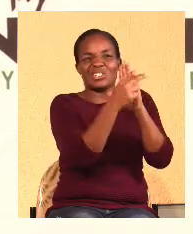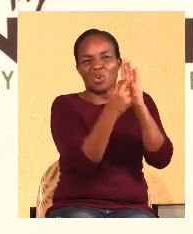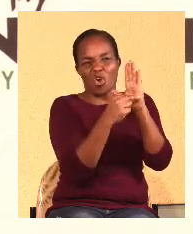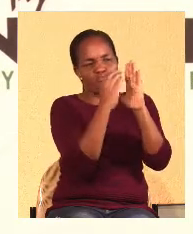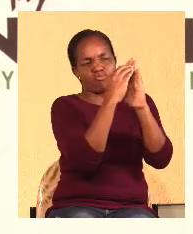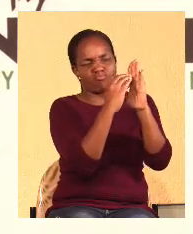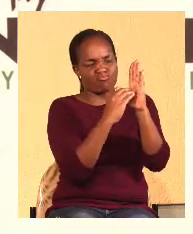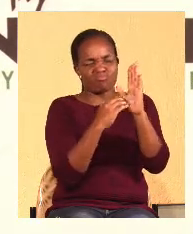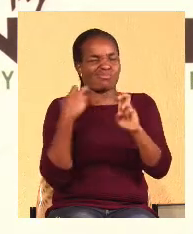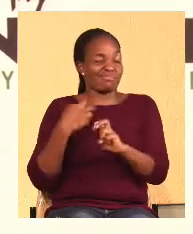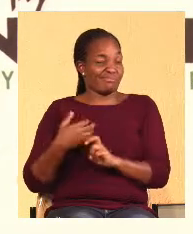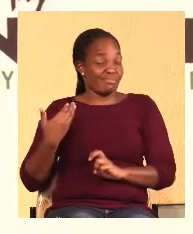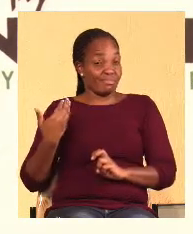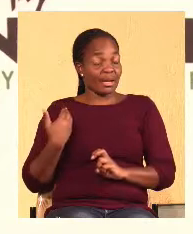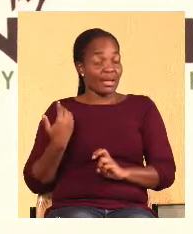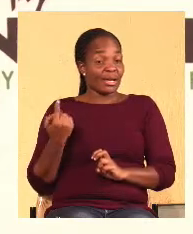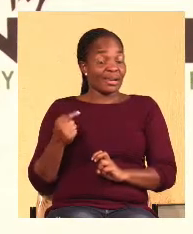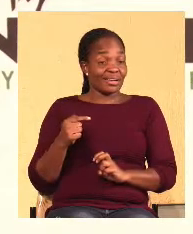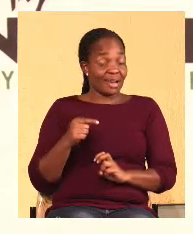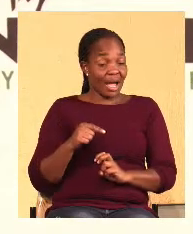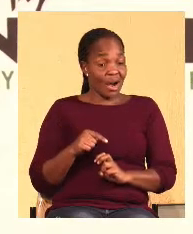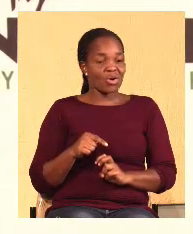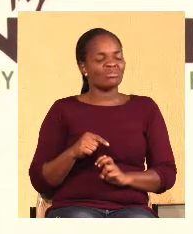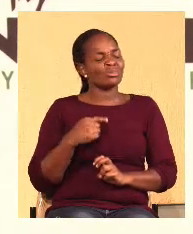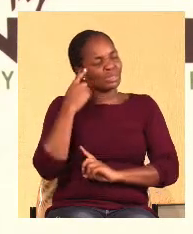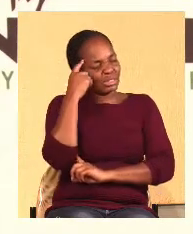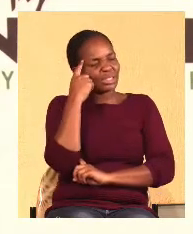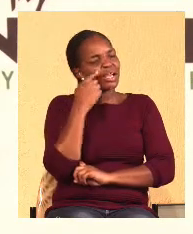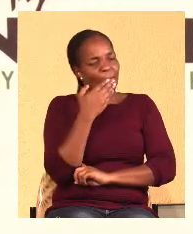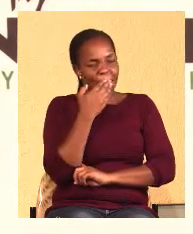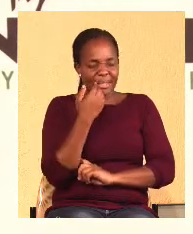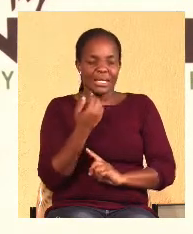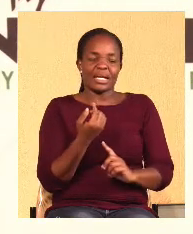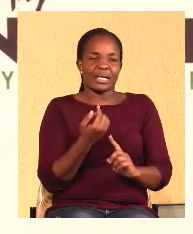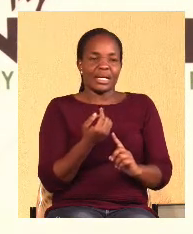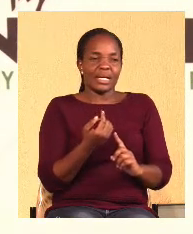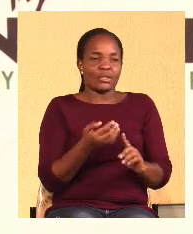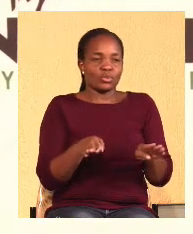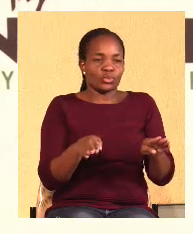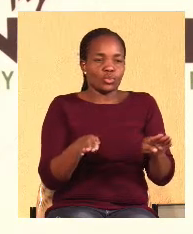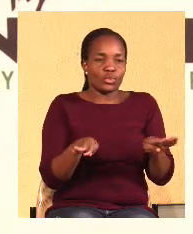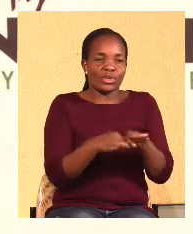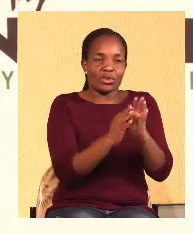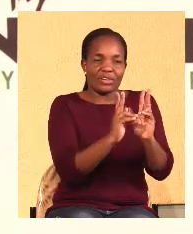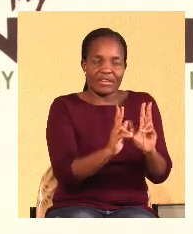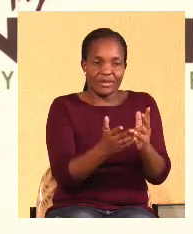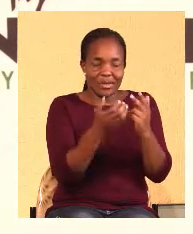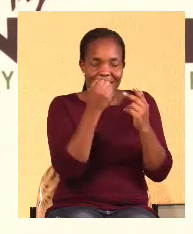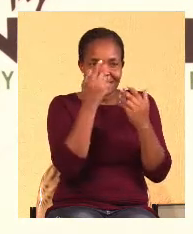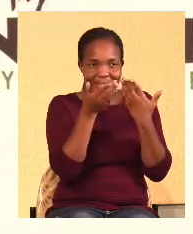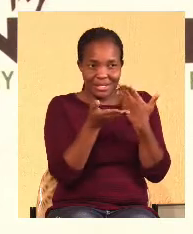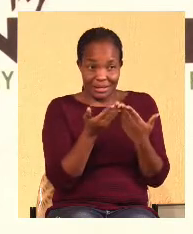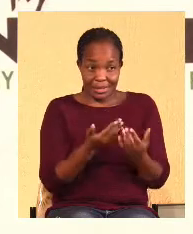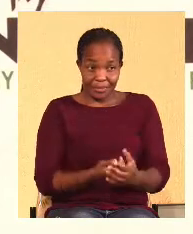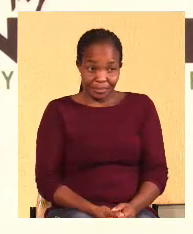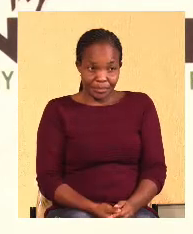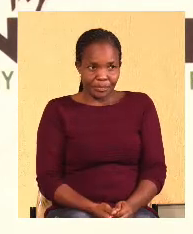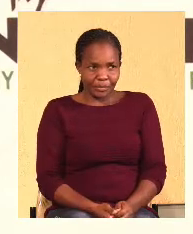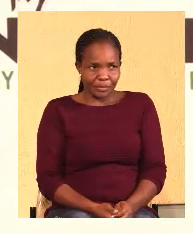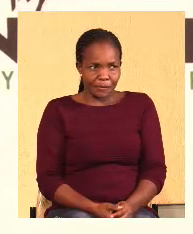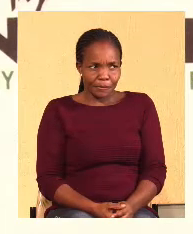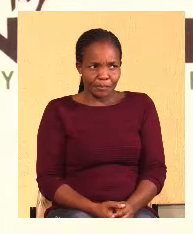means and it is what is intended to achieve. So in this case, even though I must admit that it's not a